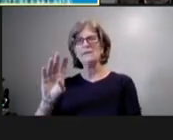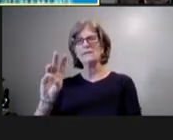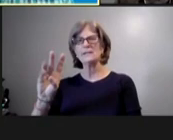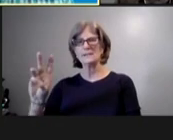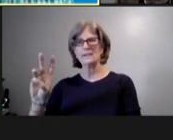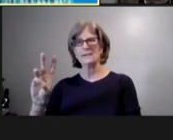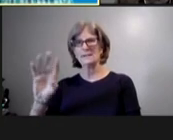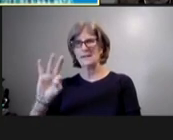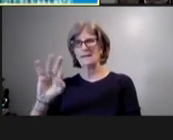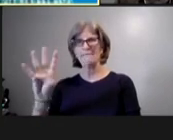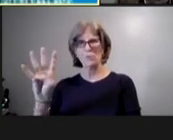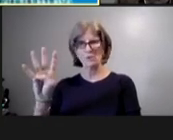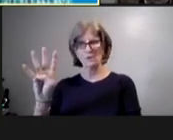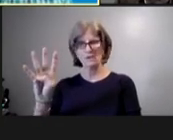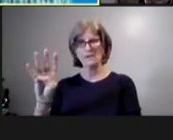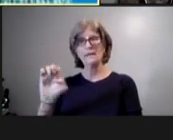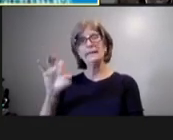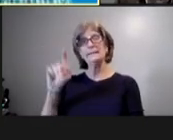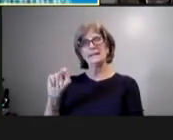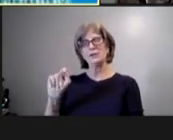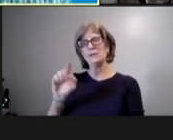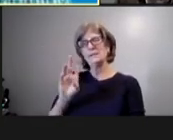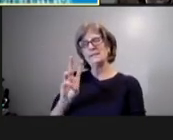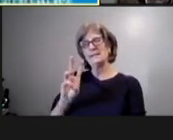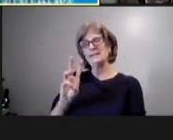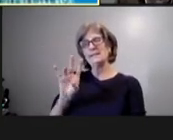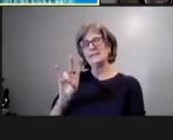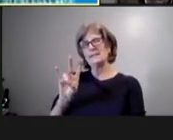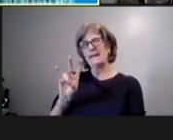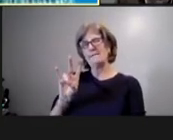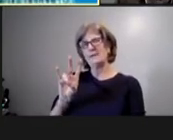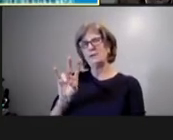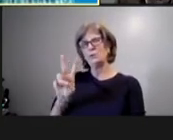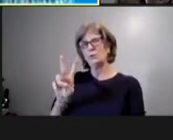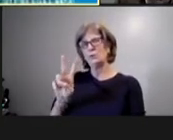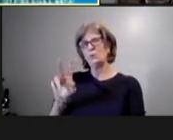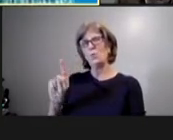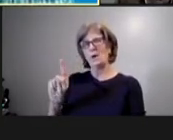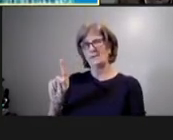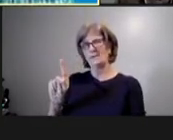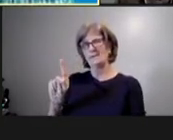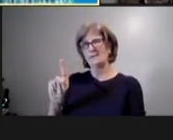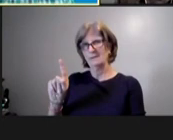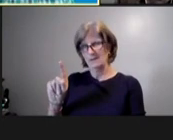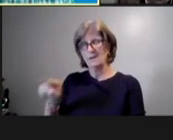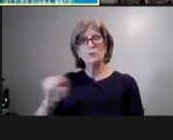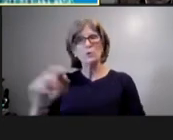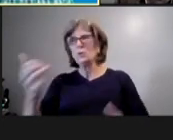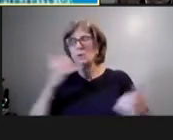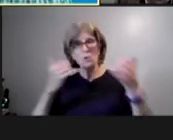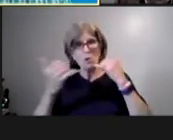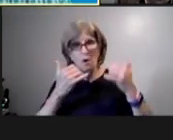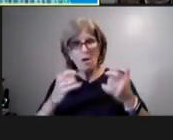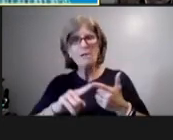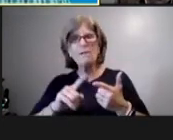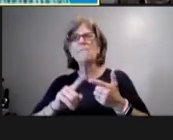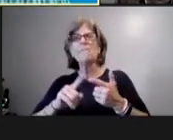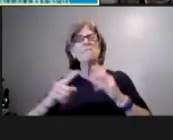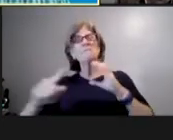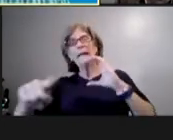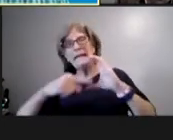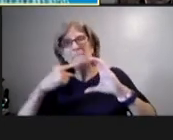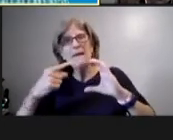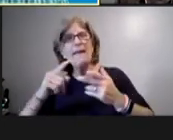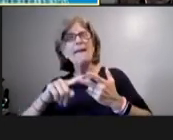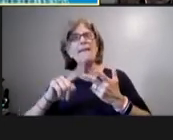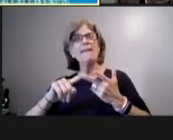412-255-6694, extension 6721. So they can also call us and request an application, and we can